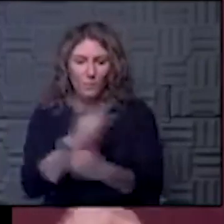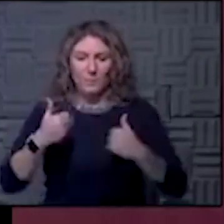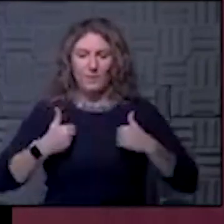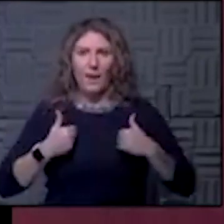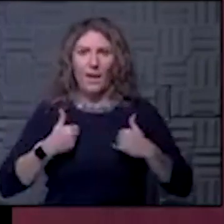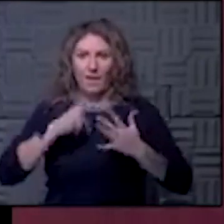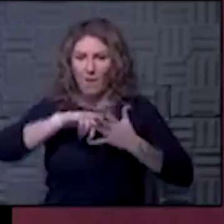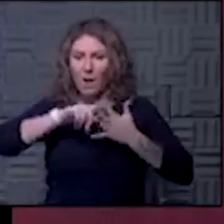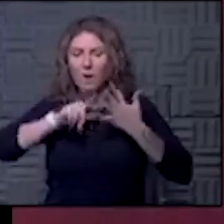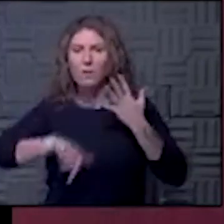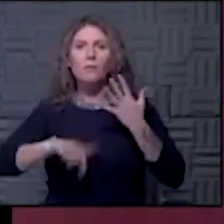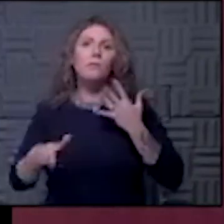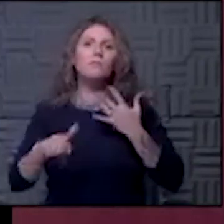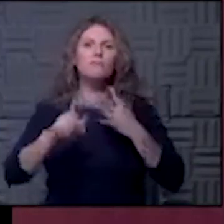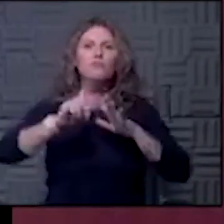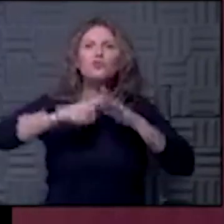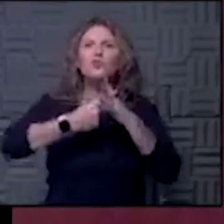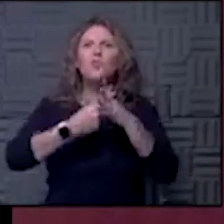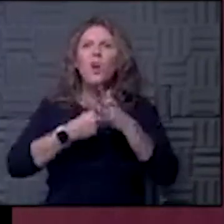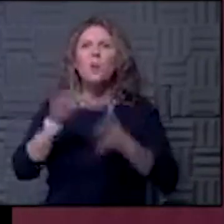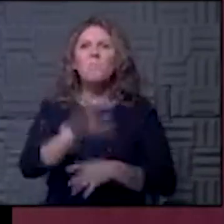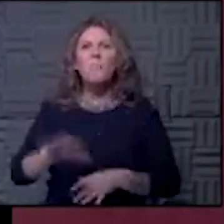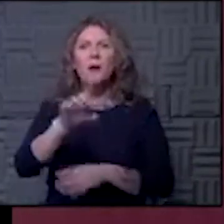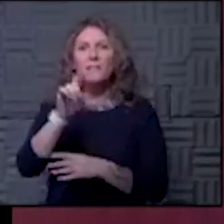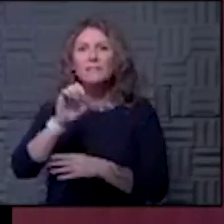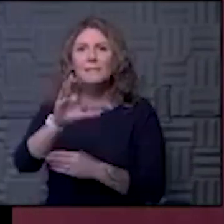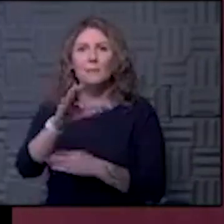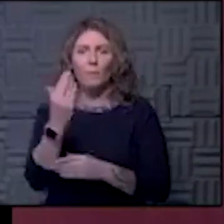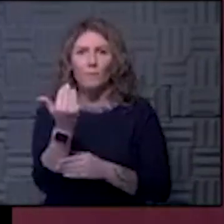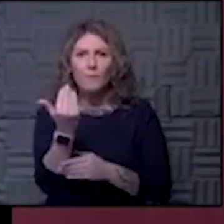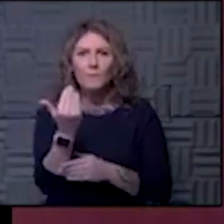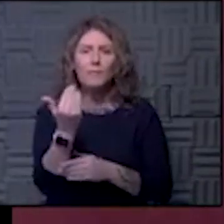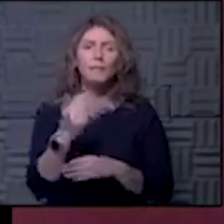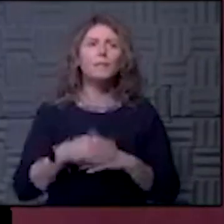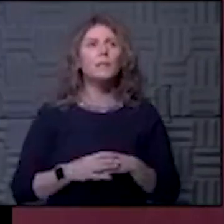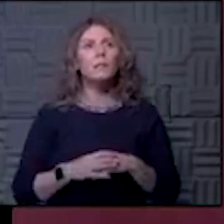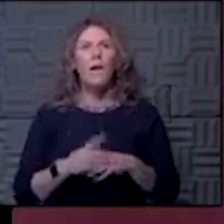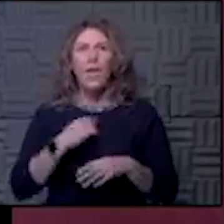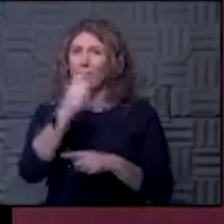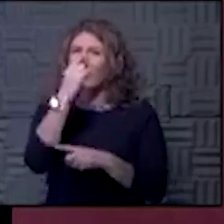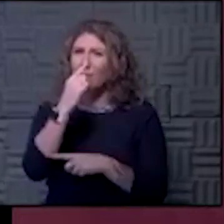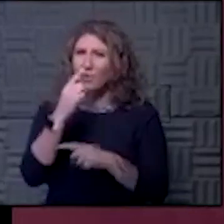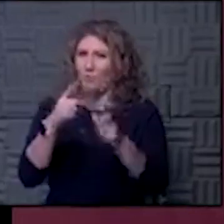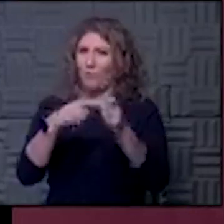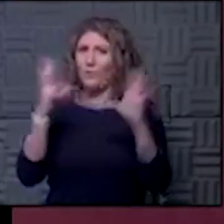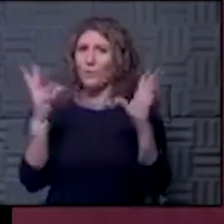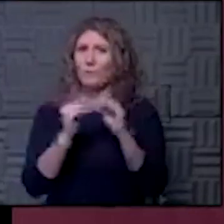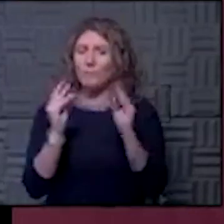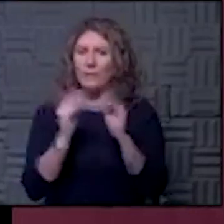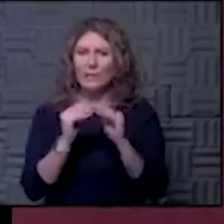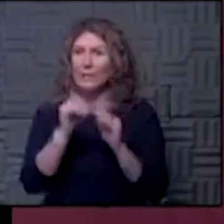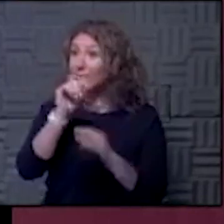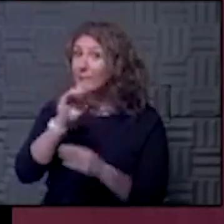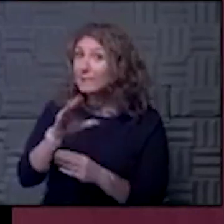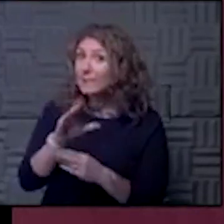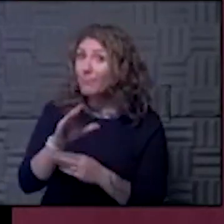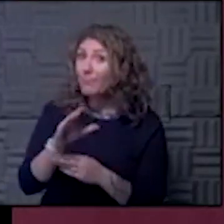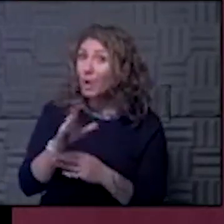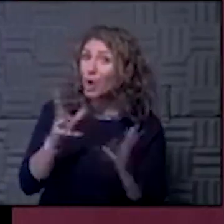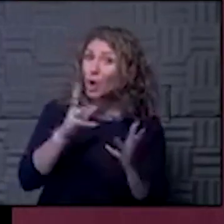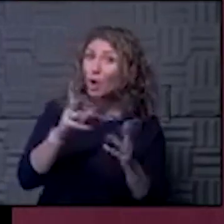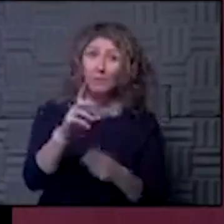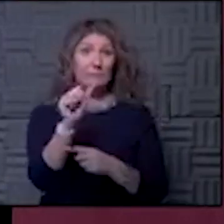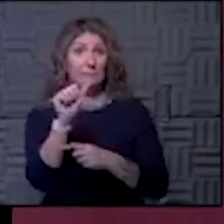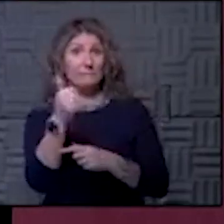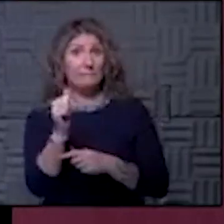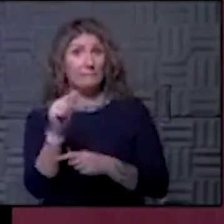They're going to probably start around December the 15th. It's probably going to, because I think the first meeting is going to be December the 10th,